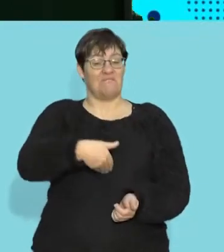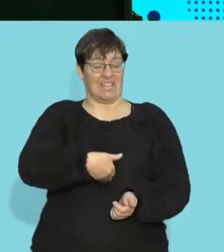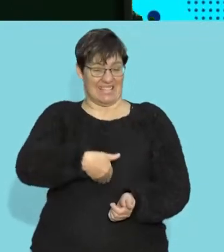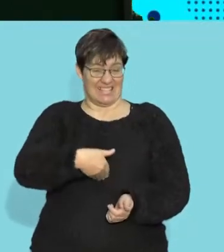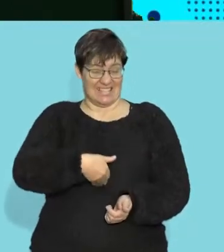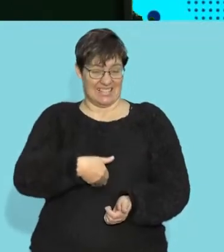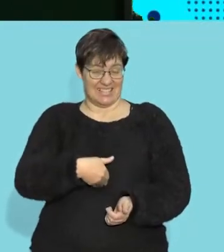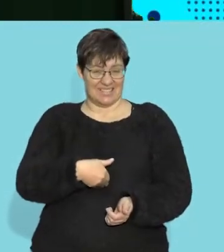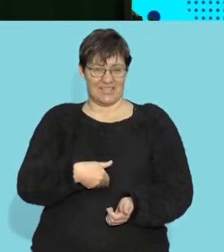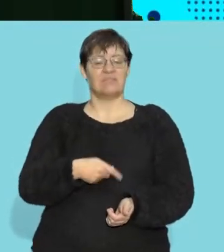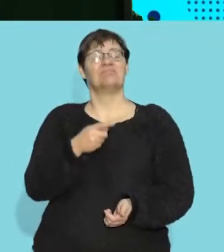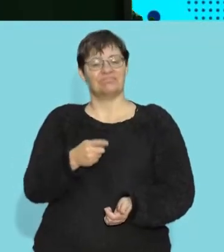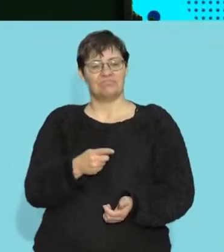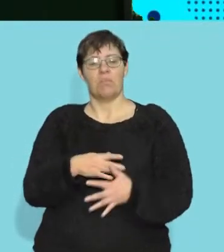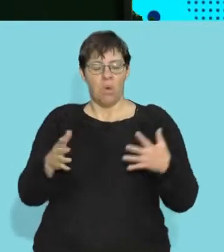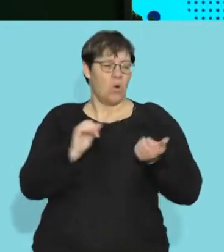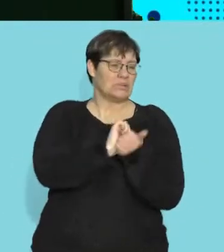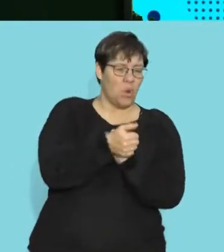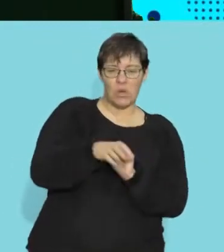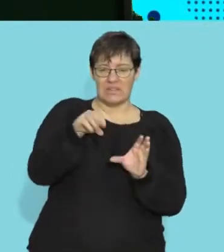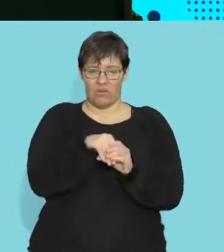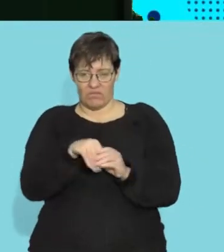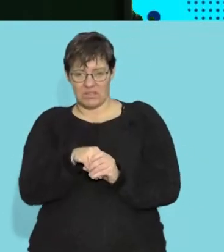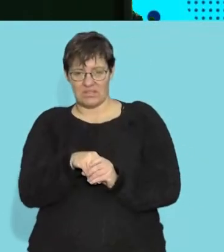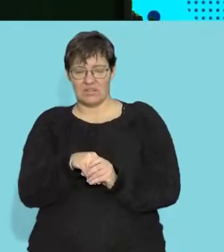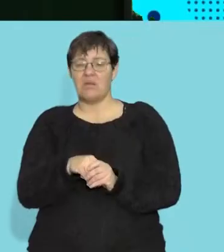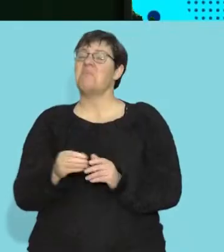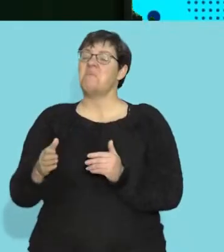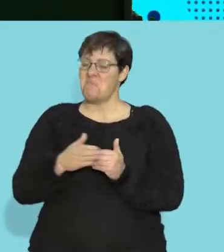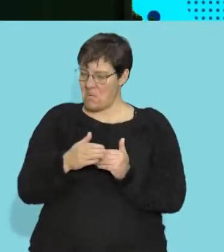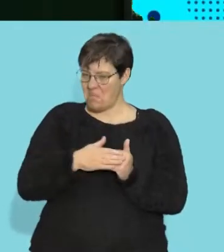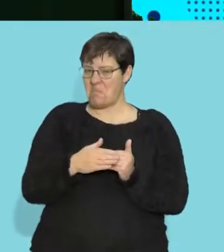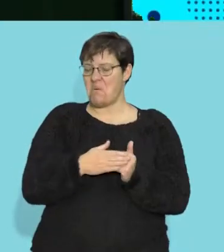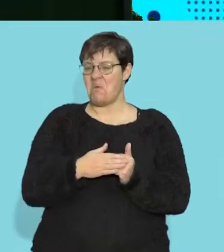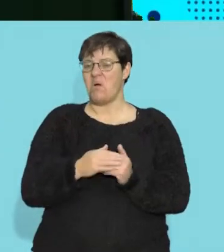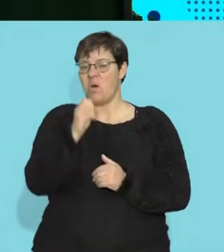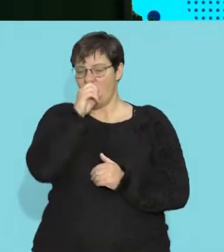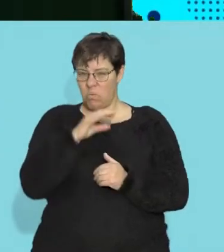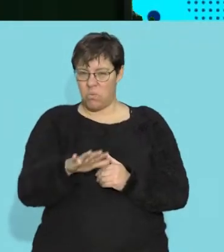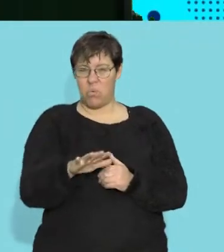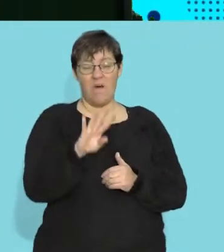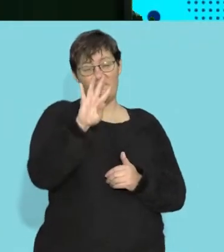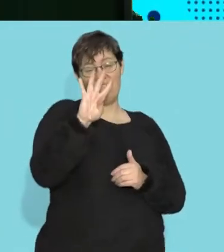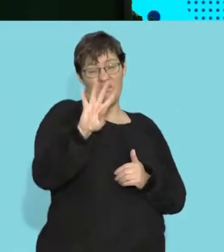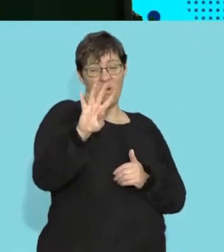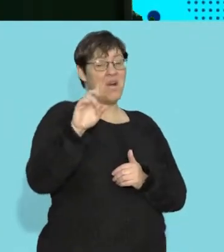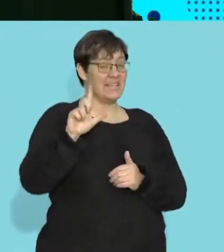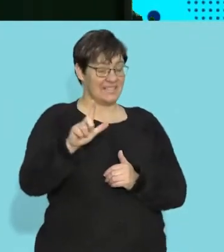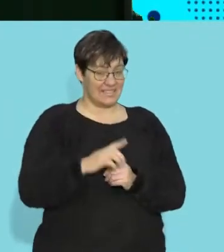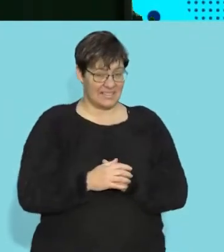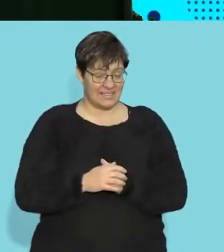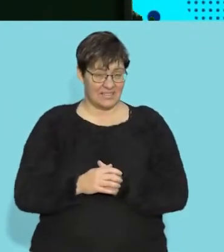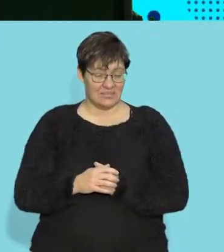pupils that are fitter in my class, that are more sporty, actually can take out about